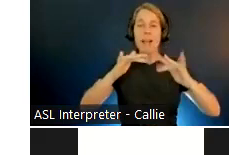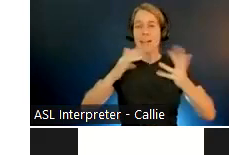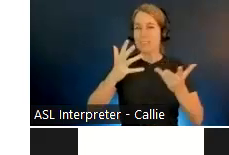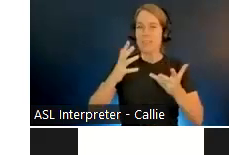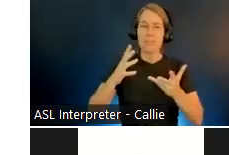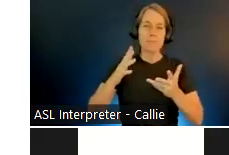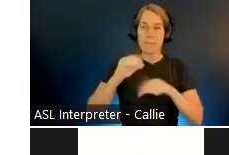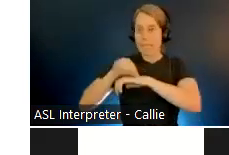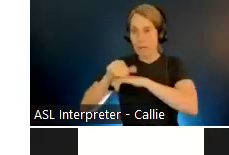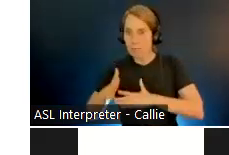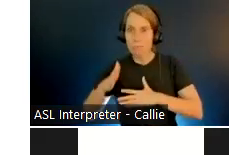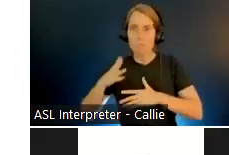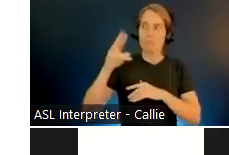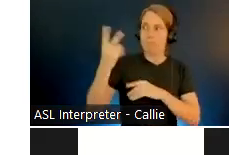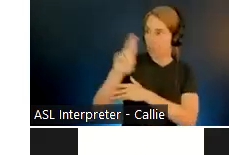Next slide, please.